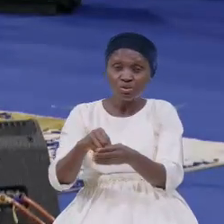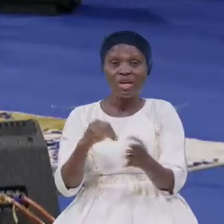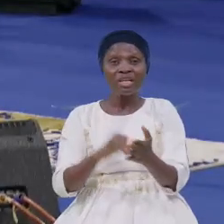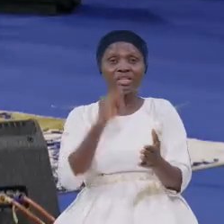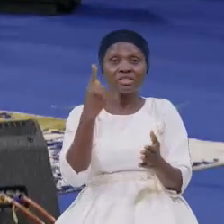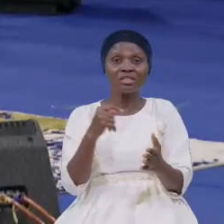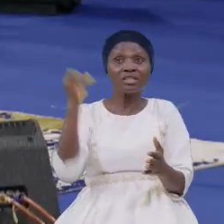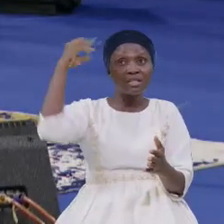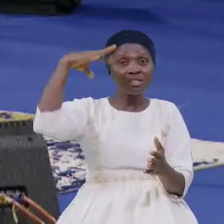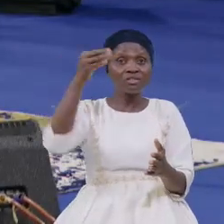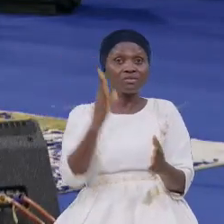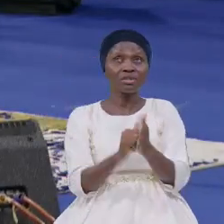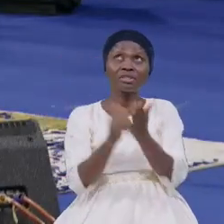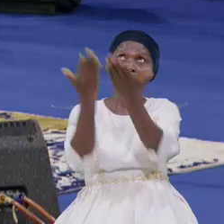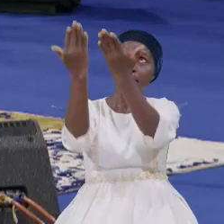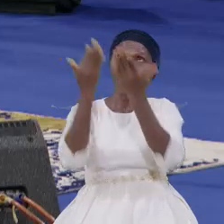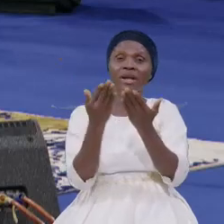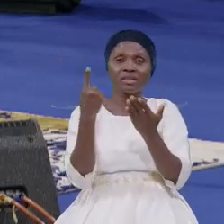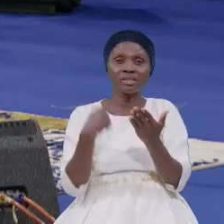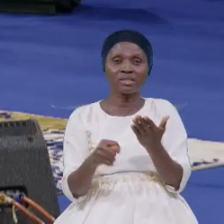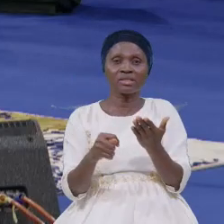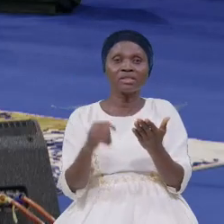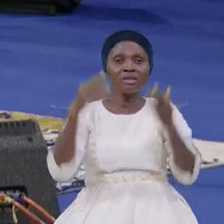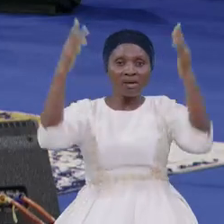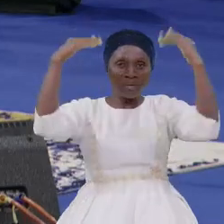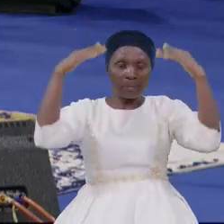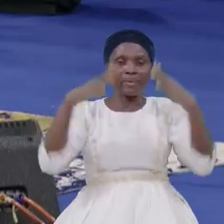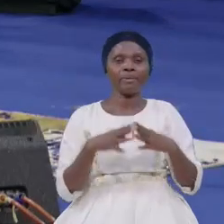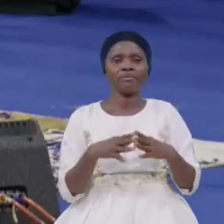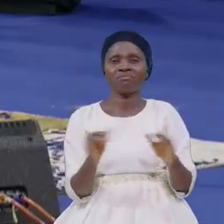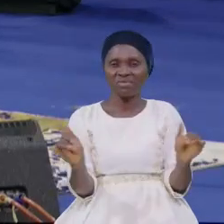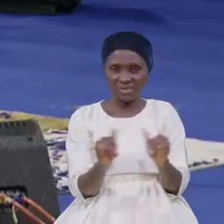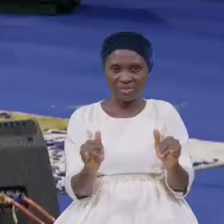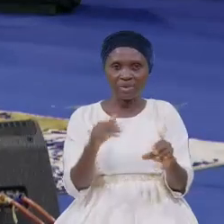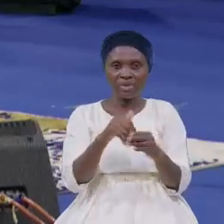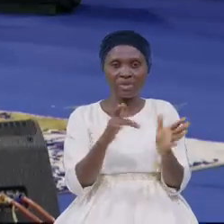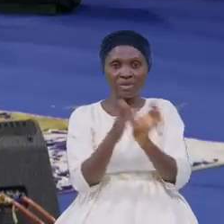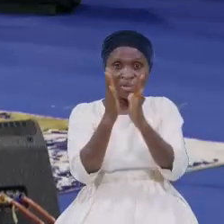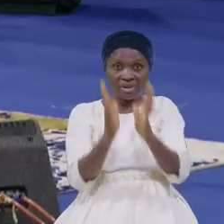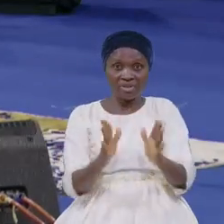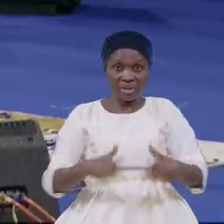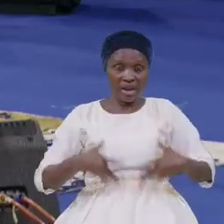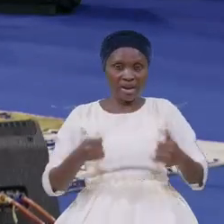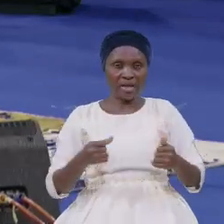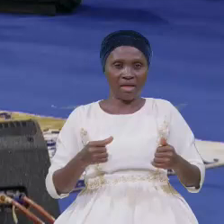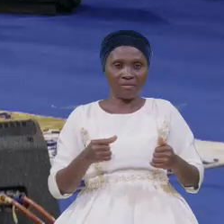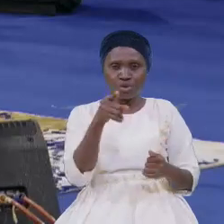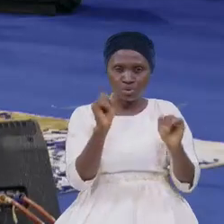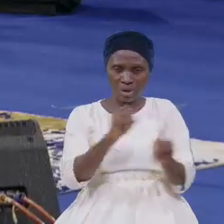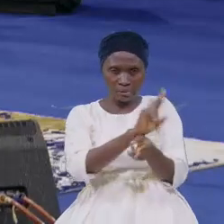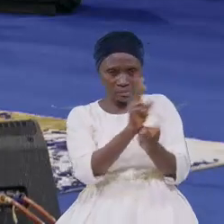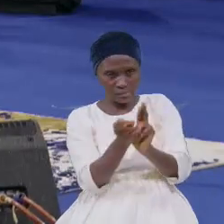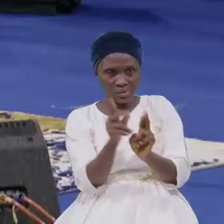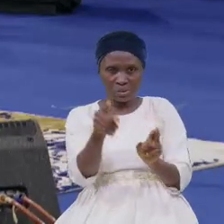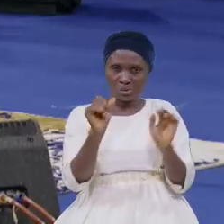rain. The same thing in the Christian life, that you can repent, you can cry, you can roll on